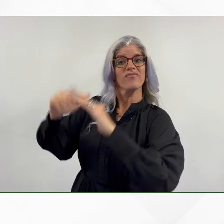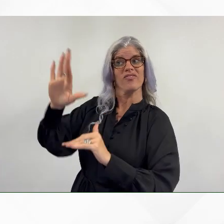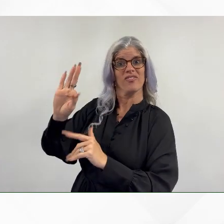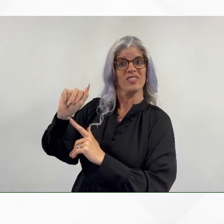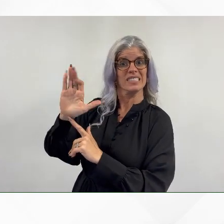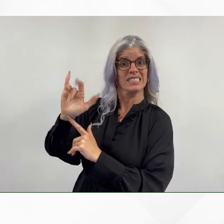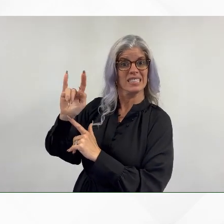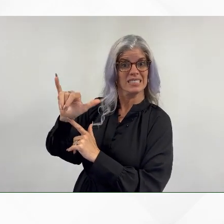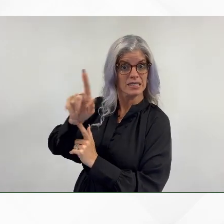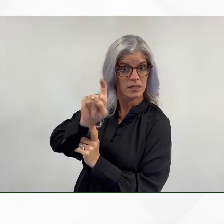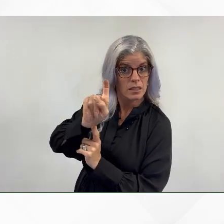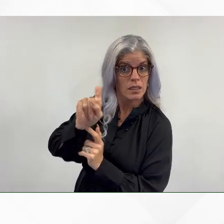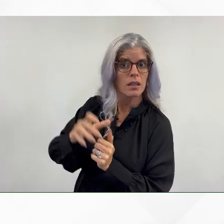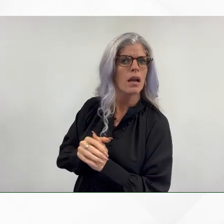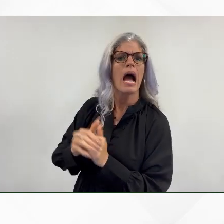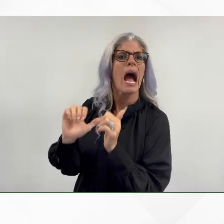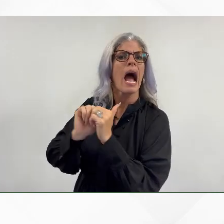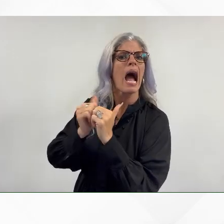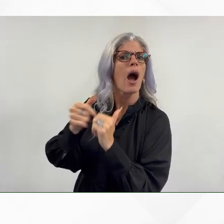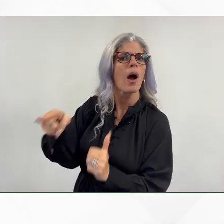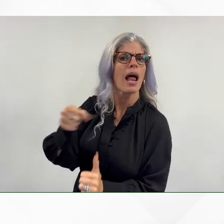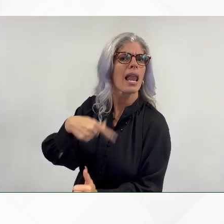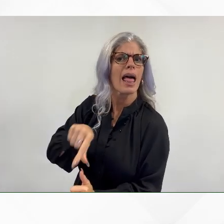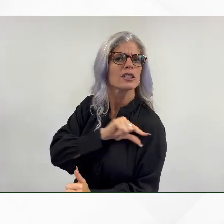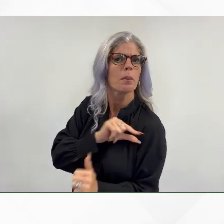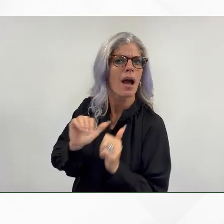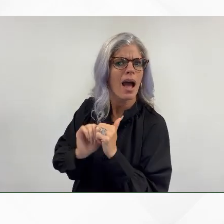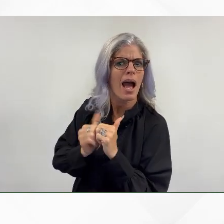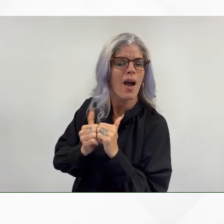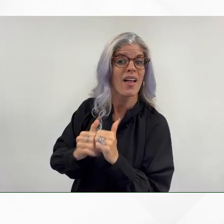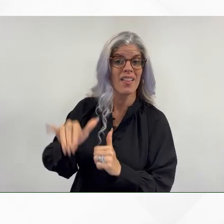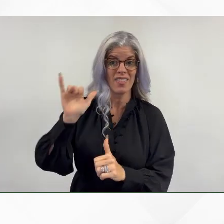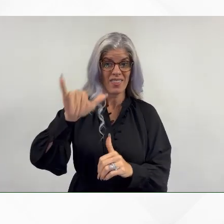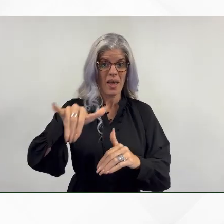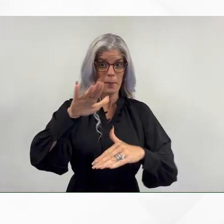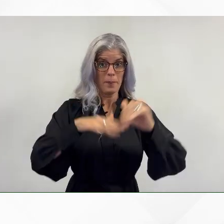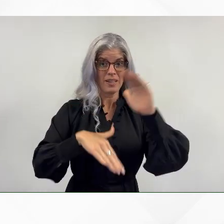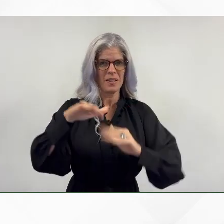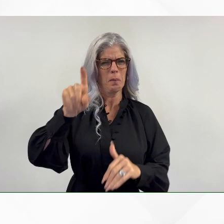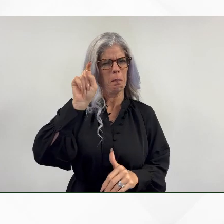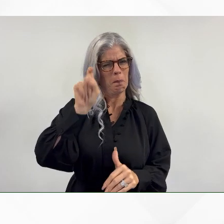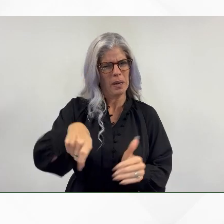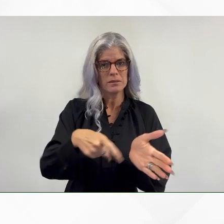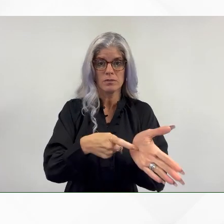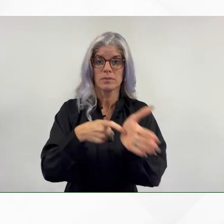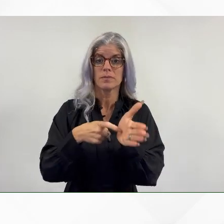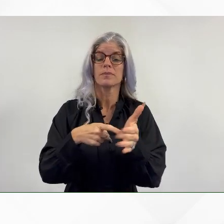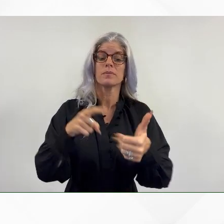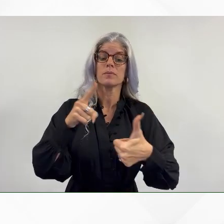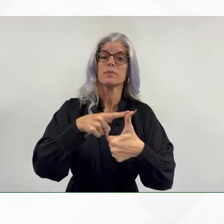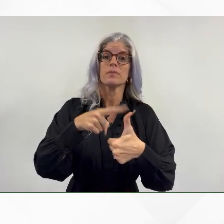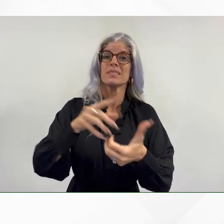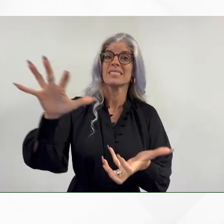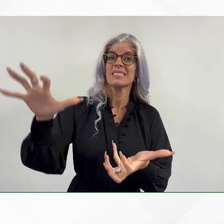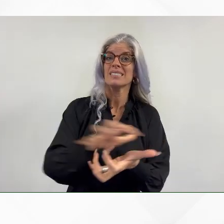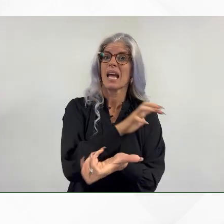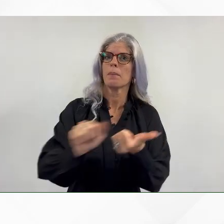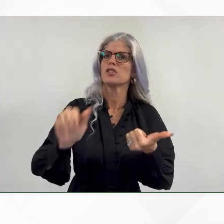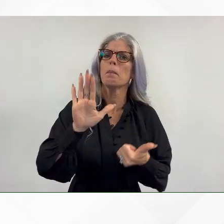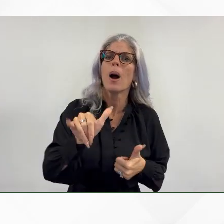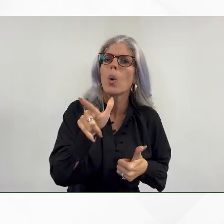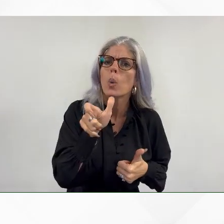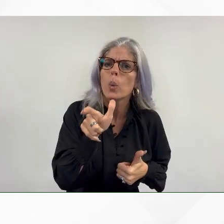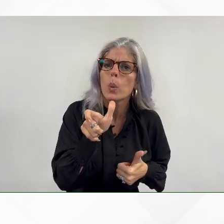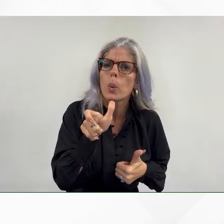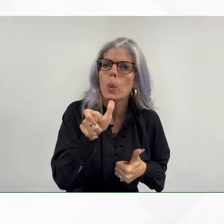area, be the legal responsibility of an eligible applicant, and cannot be under the authority of another federal agency, such as Army